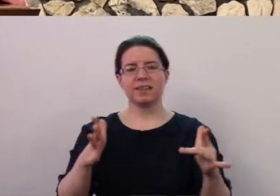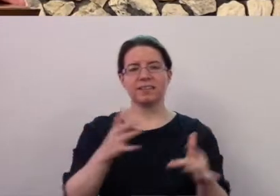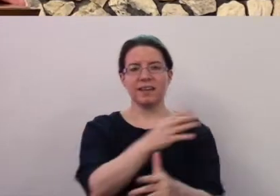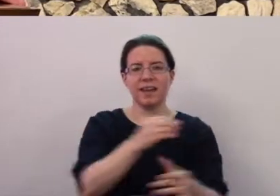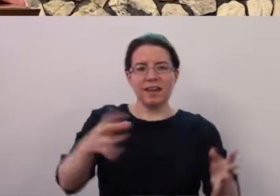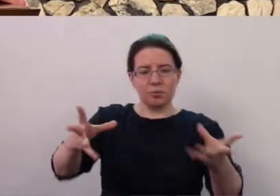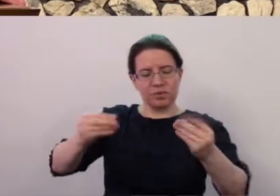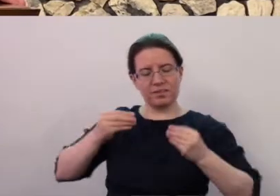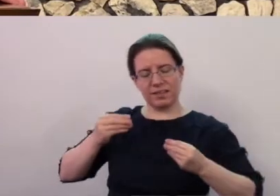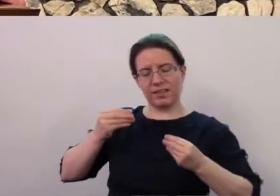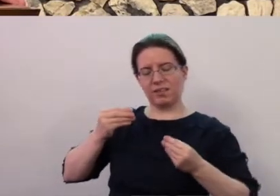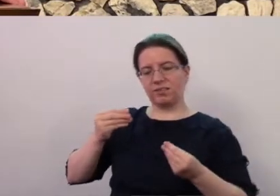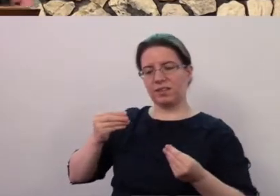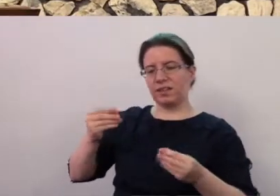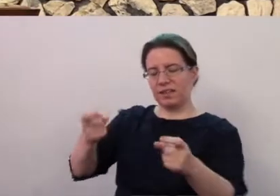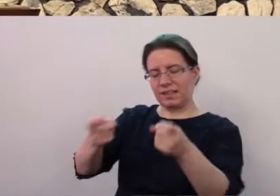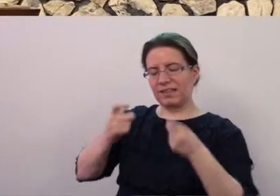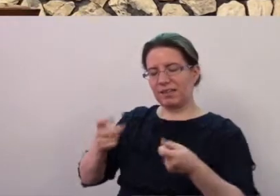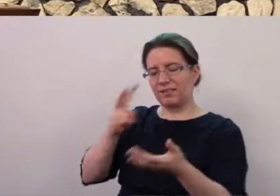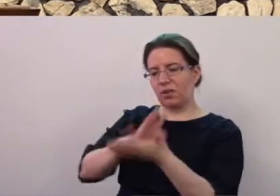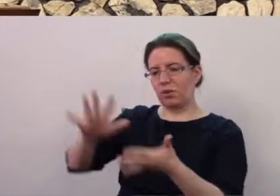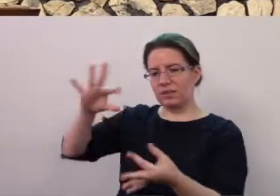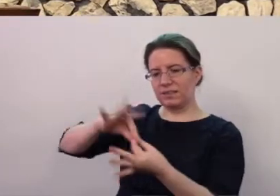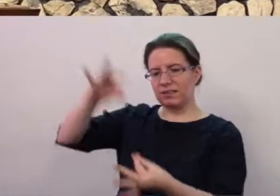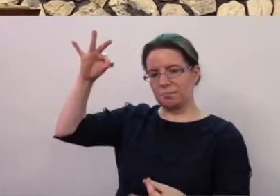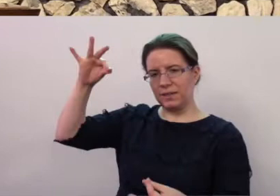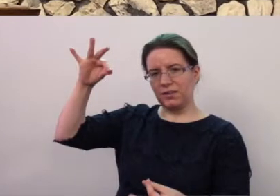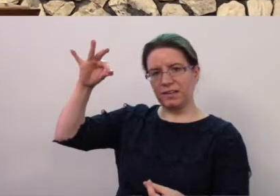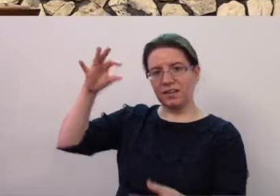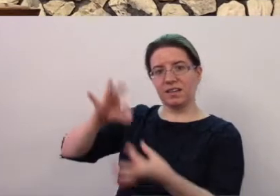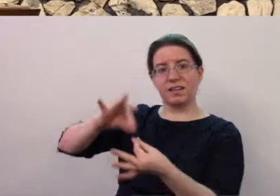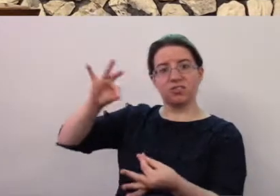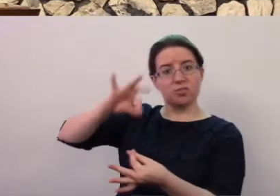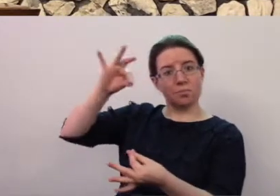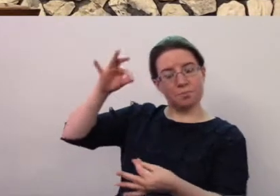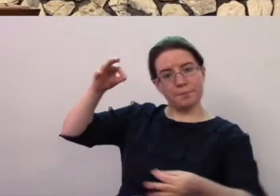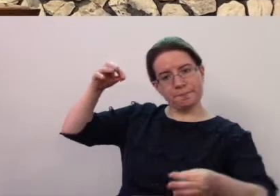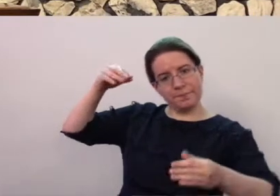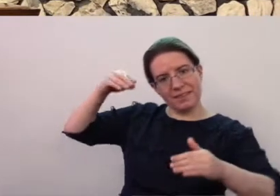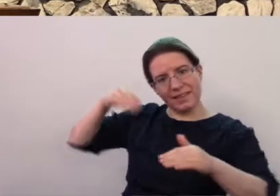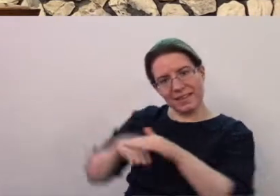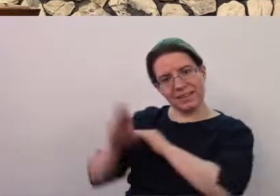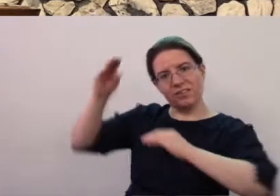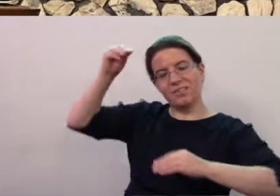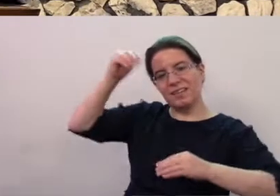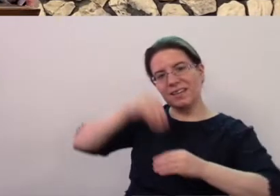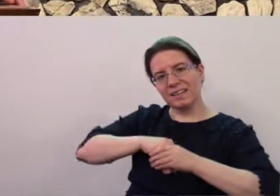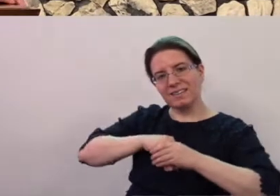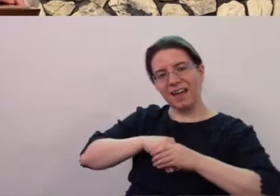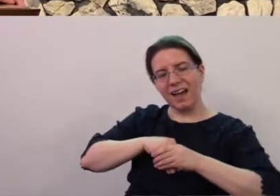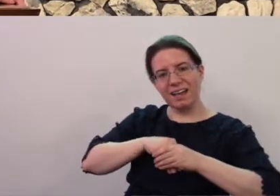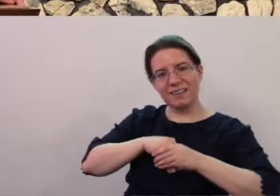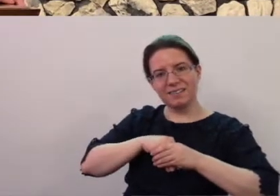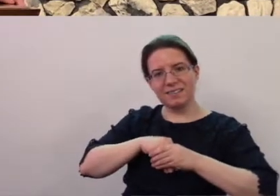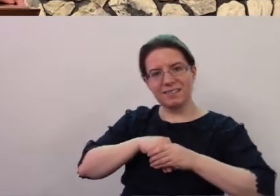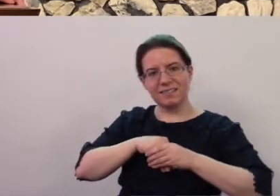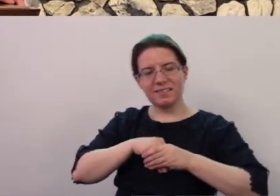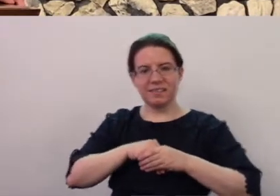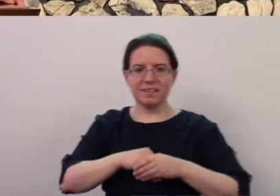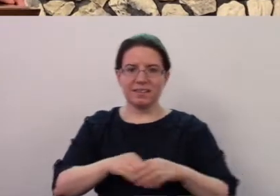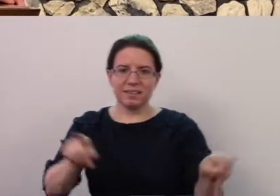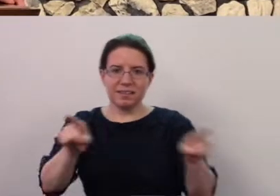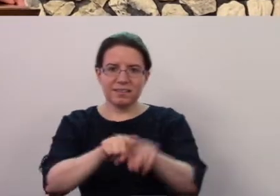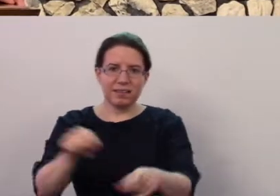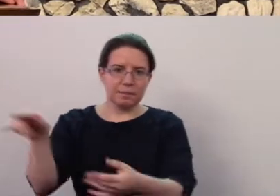watery grave in the name of Jesus, and you receive the gift of His wonderful Spirit. It comes inside of you. Hallelujah.